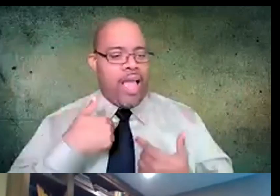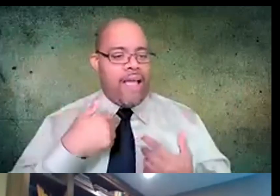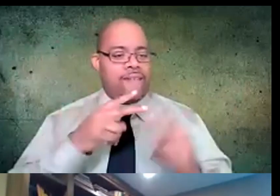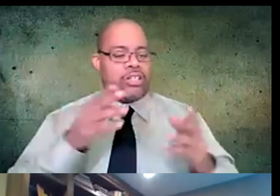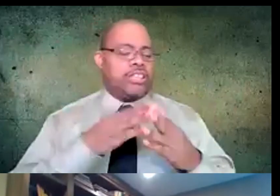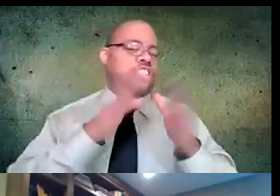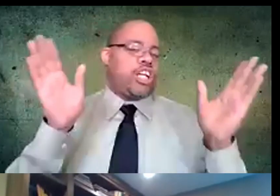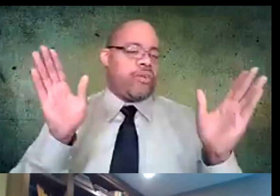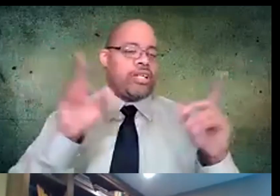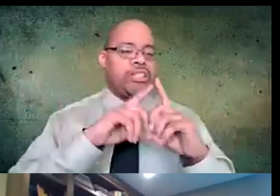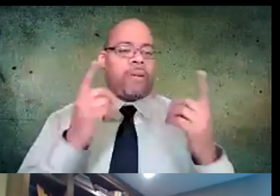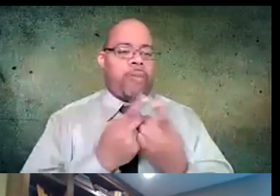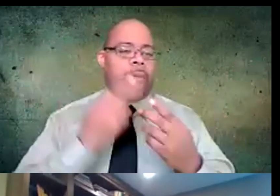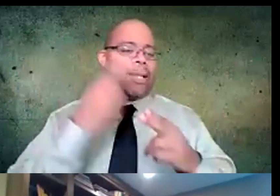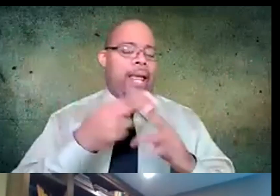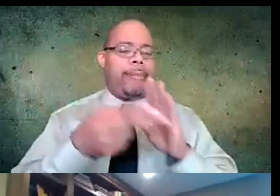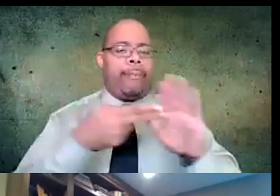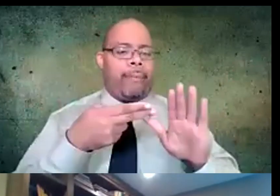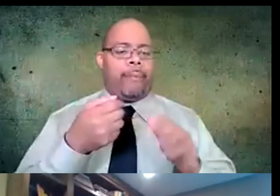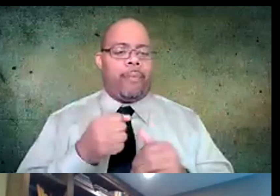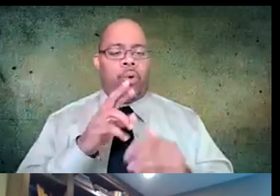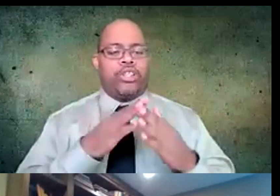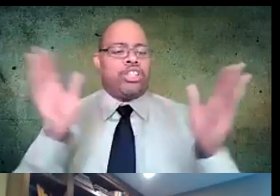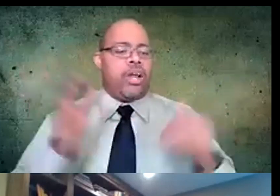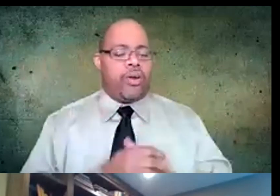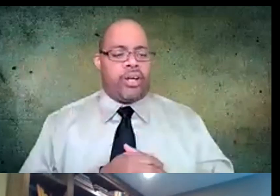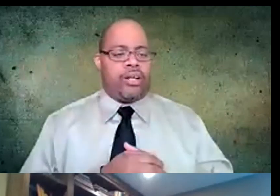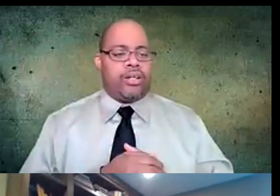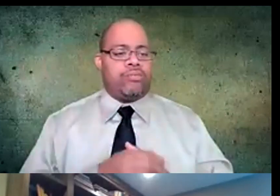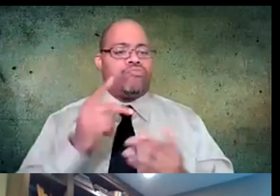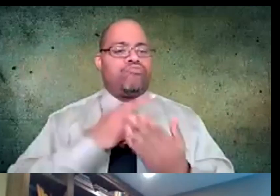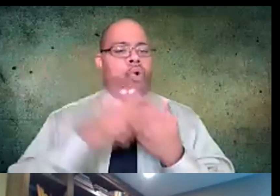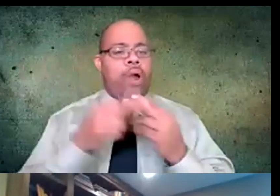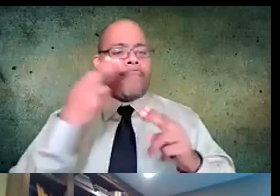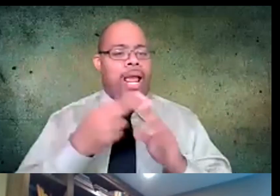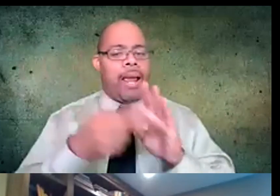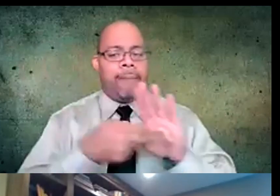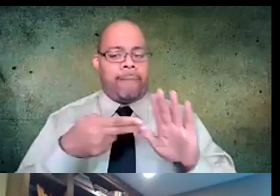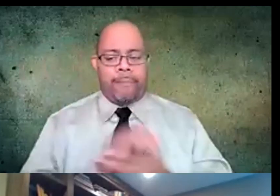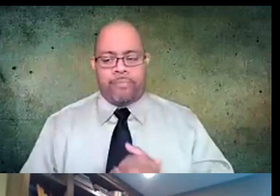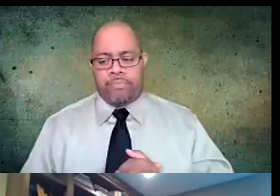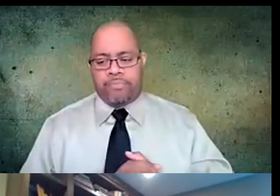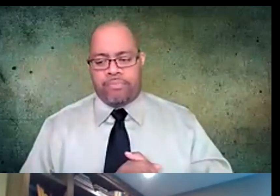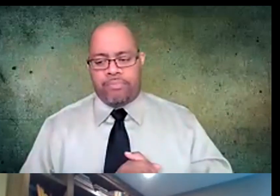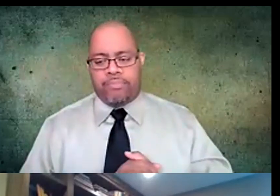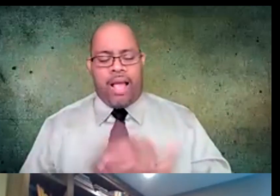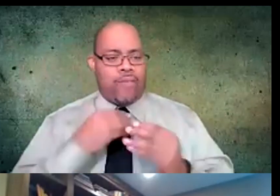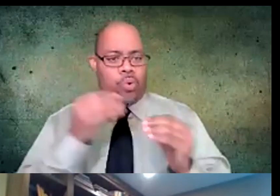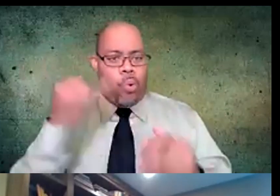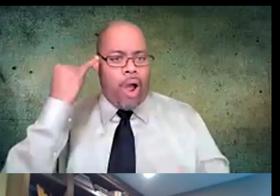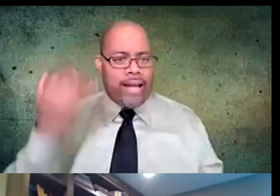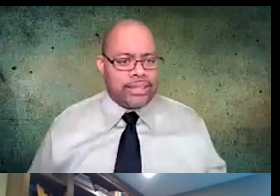generic department's name or very generic program name. But I have no